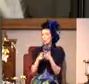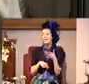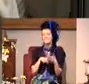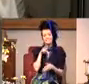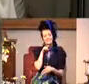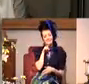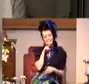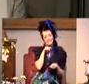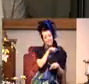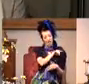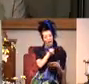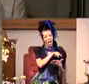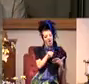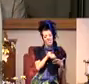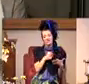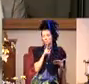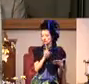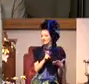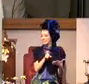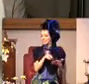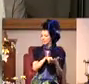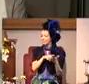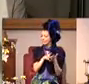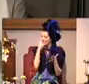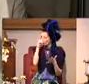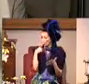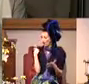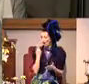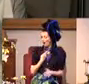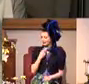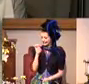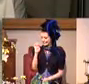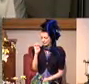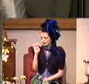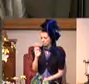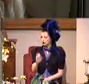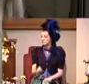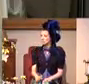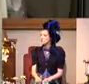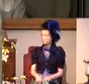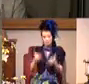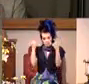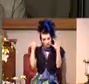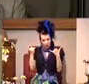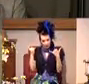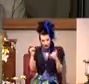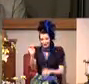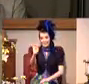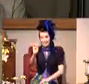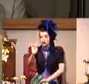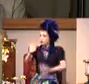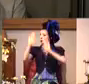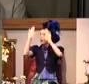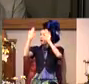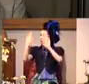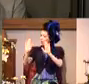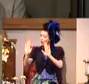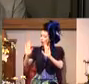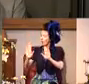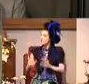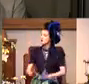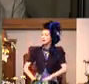mean? What does it mean for us? And now today, Easter Sunday.